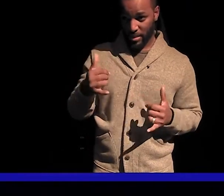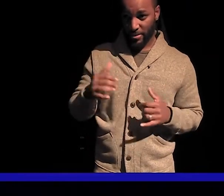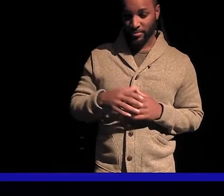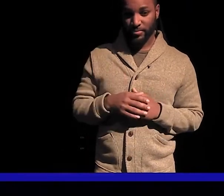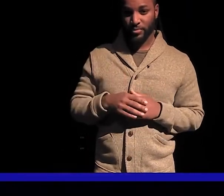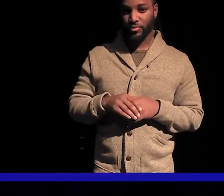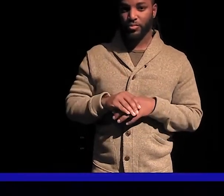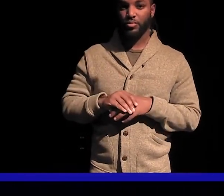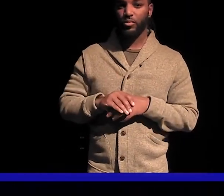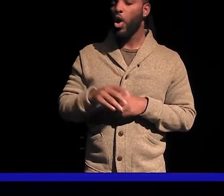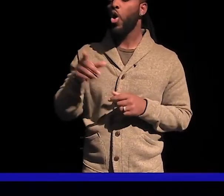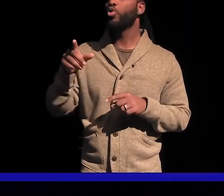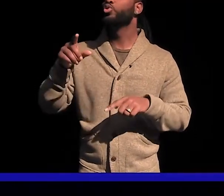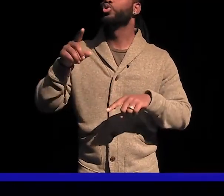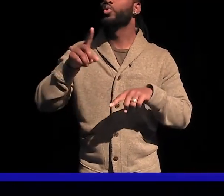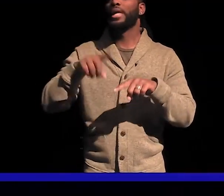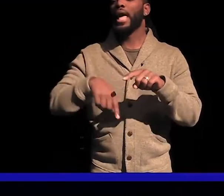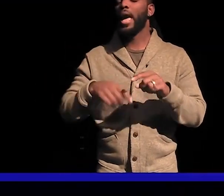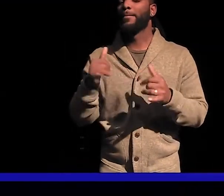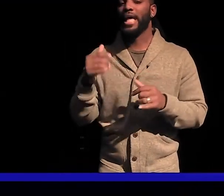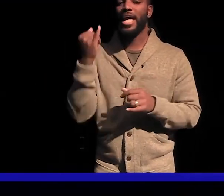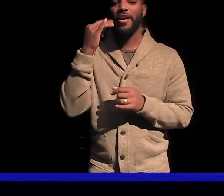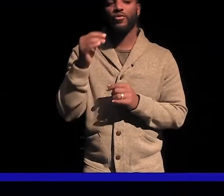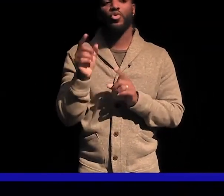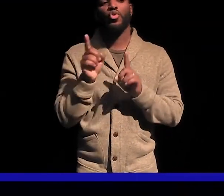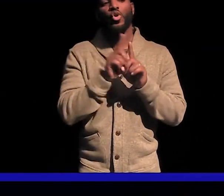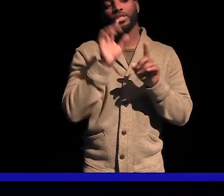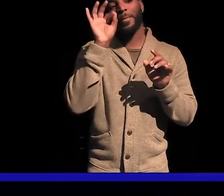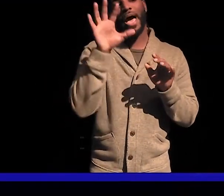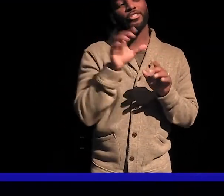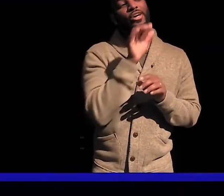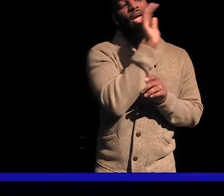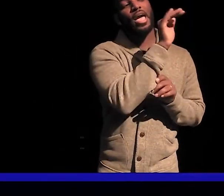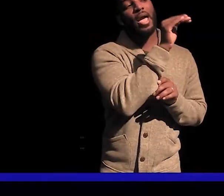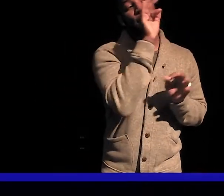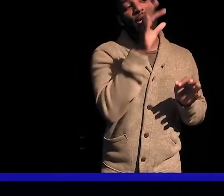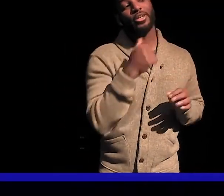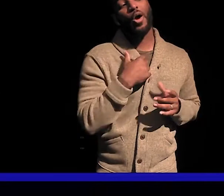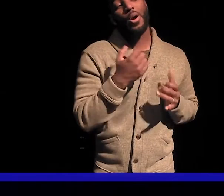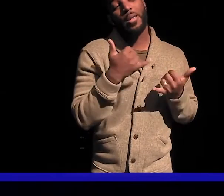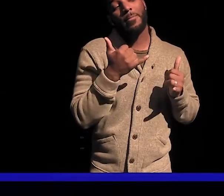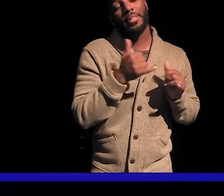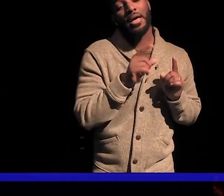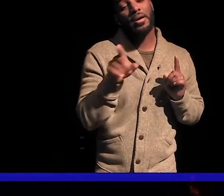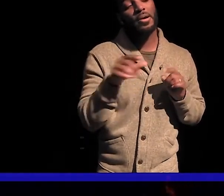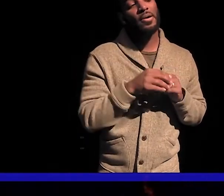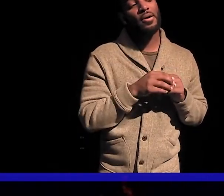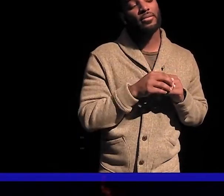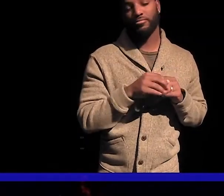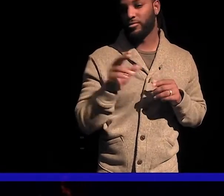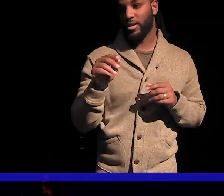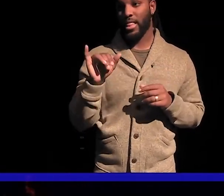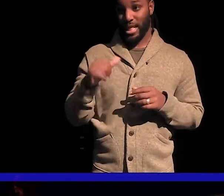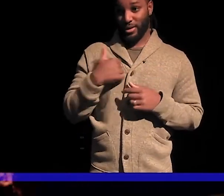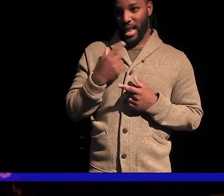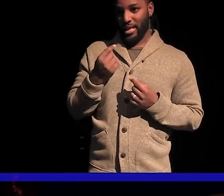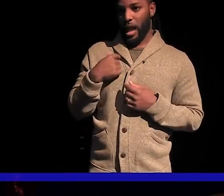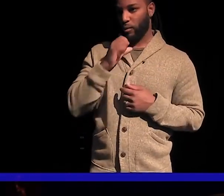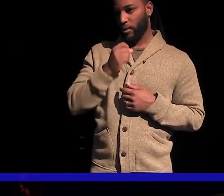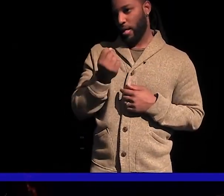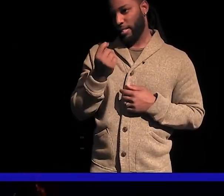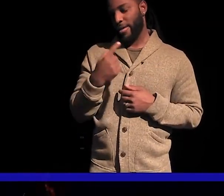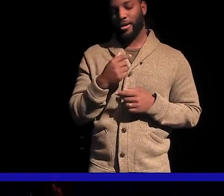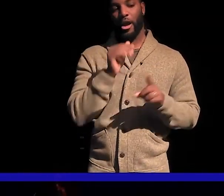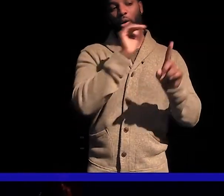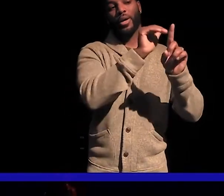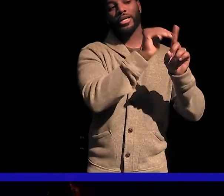cozying up to the pastor and asking him to put you in the game. That's not how you get to play. That's how I got to play a long time ago. It was a